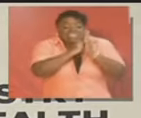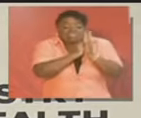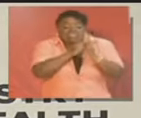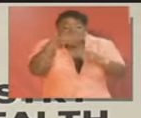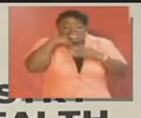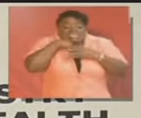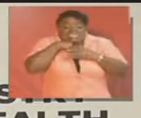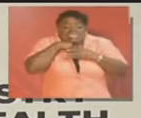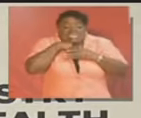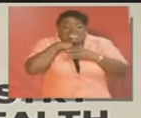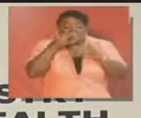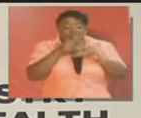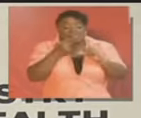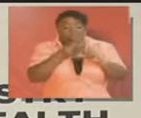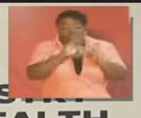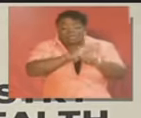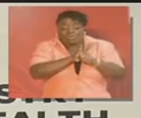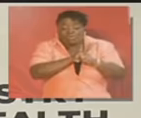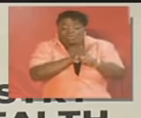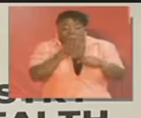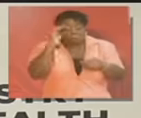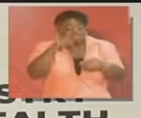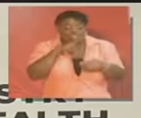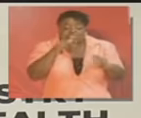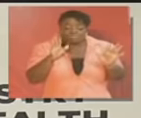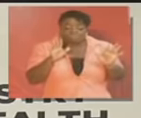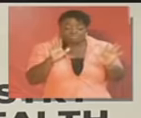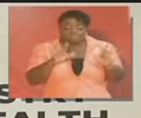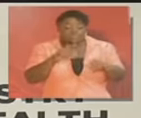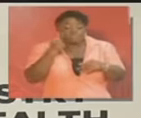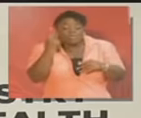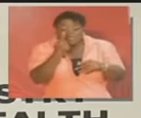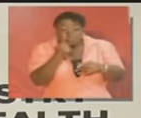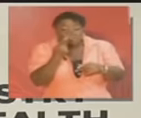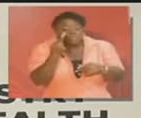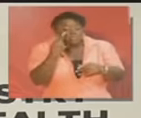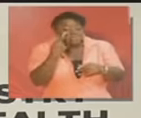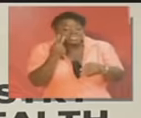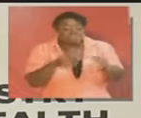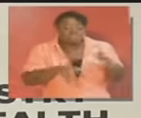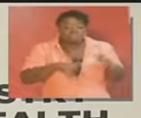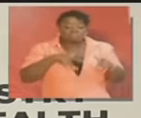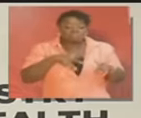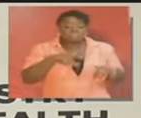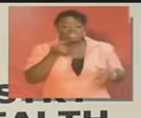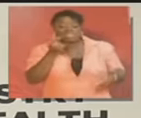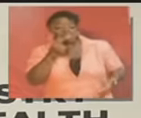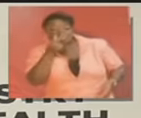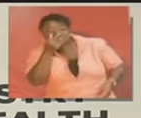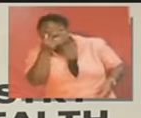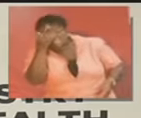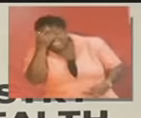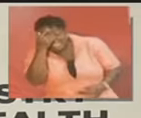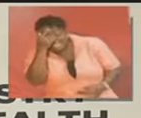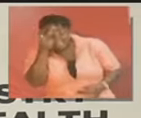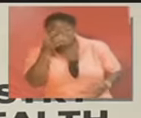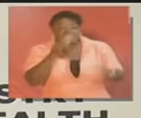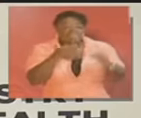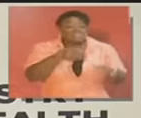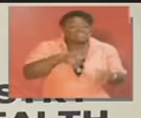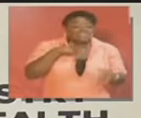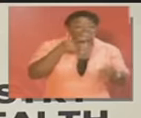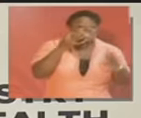of be as aware as you can be of your general symptoms, even feelings of malaise, etc. You may want to rethink going out